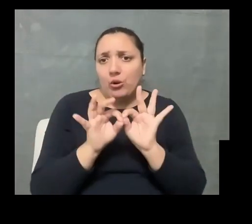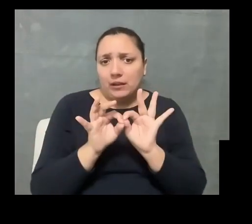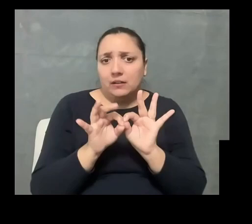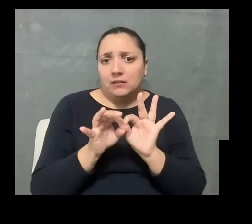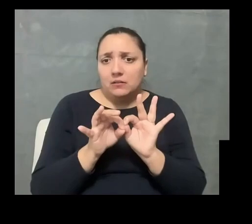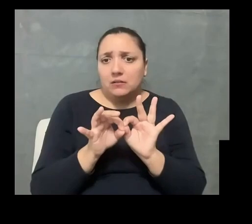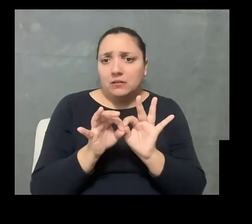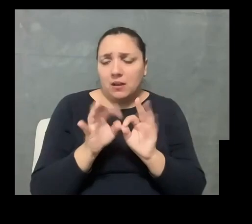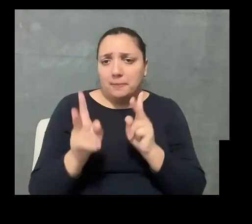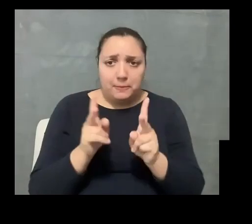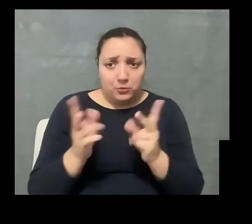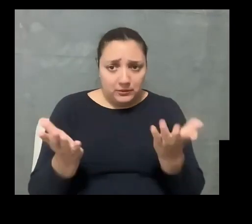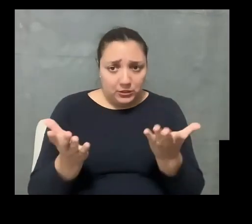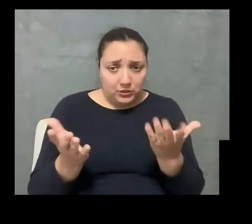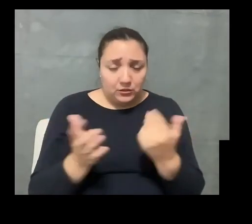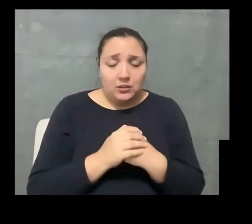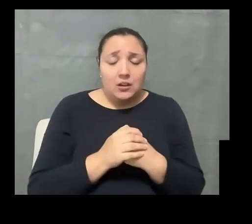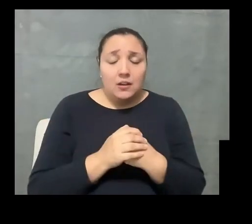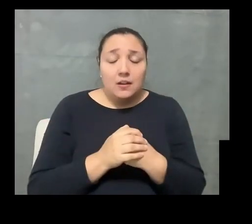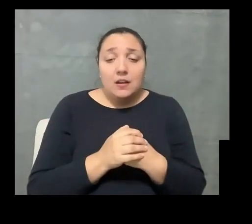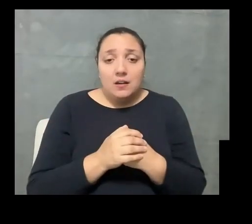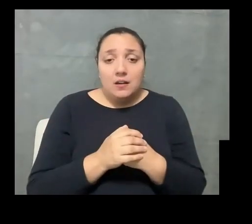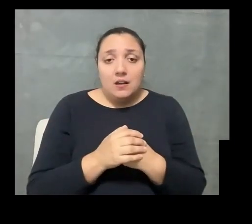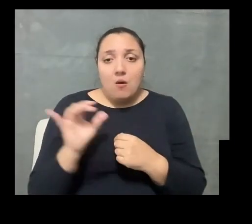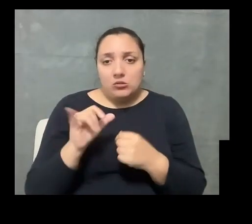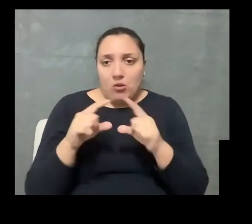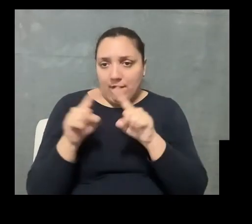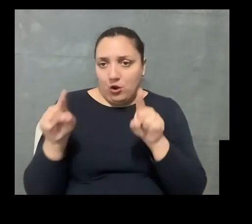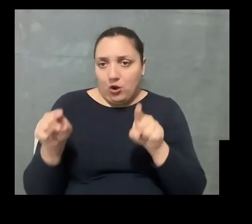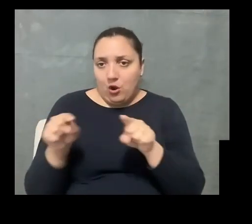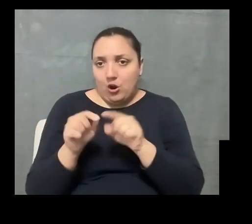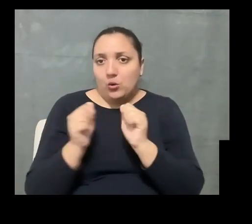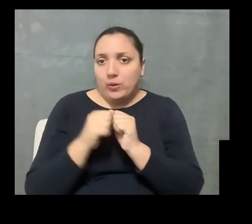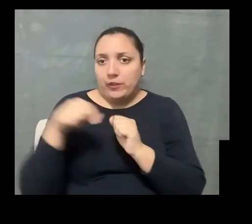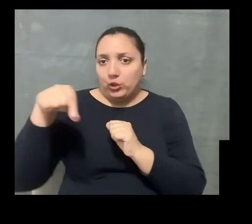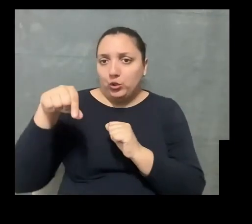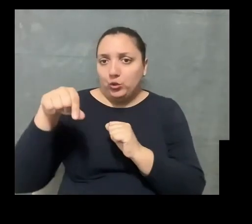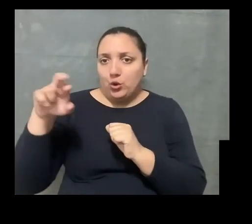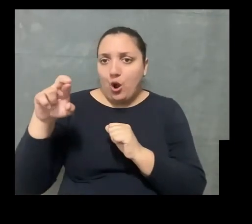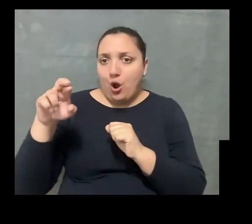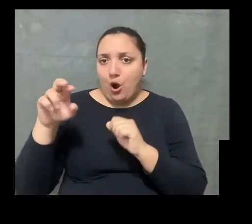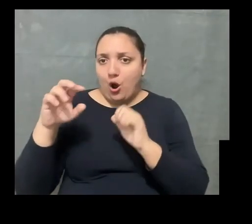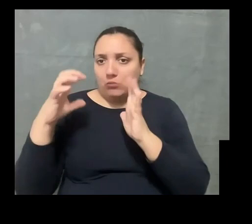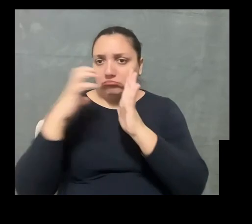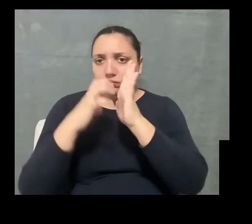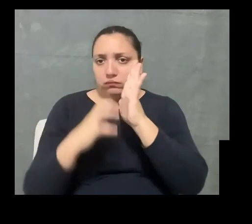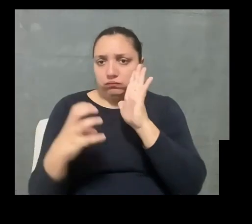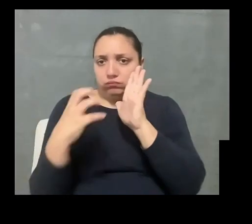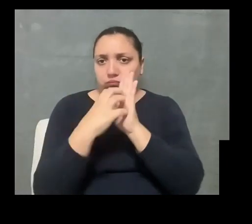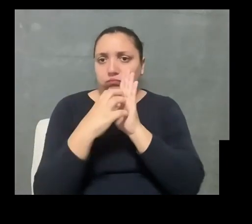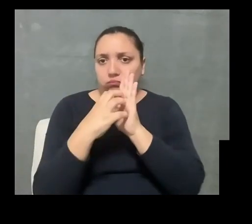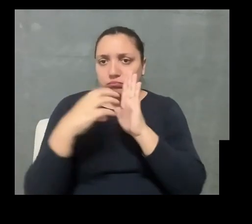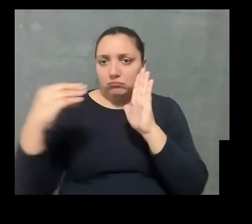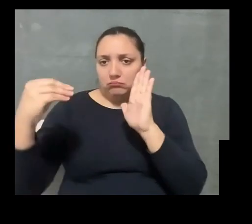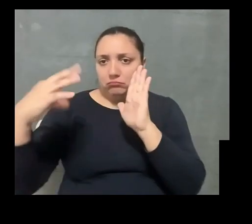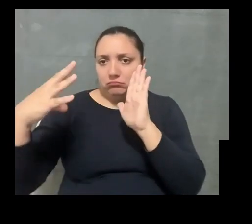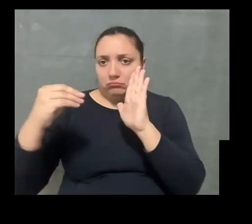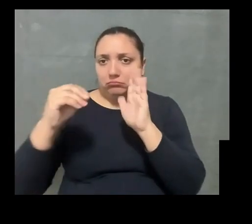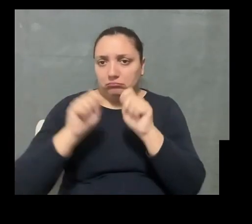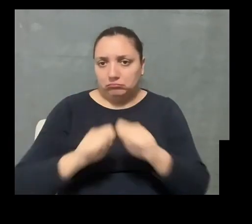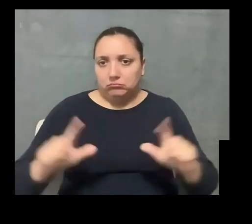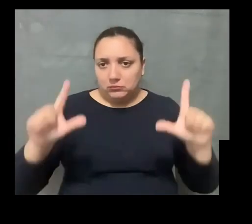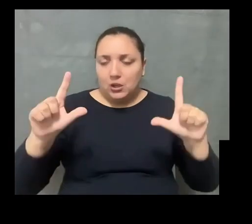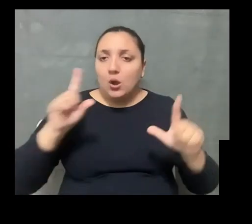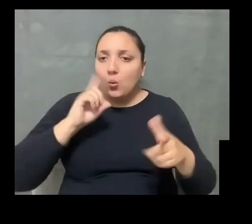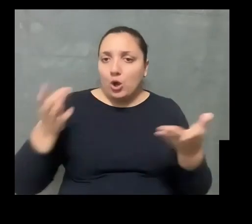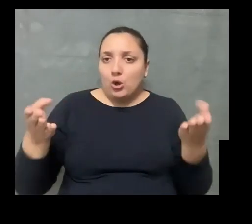And there's little postcards that you can take with the QR code. Please share those widely. And the survey closes on June 30th.